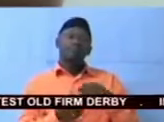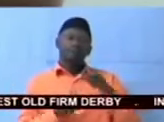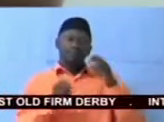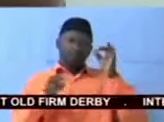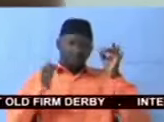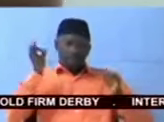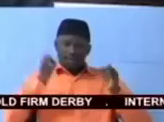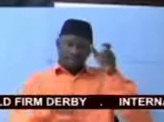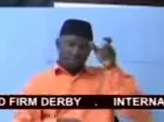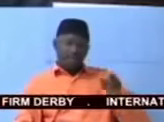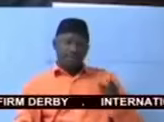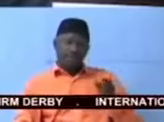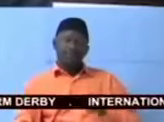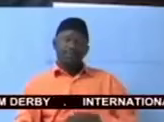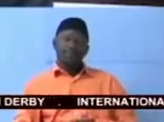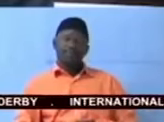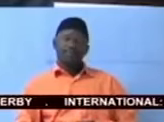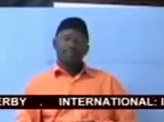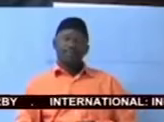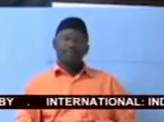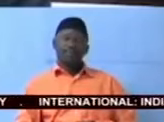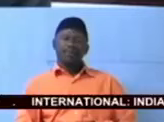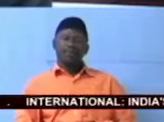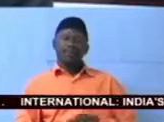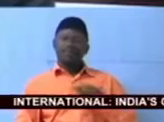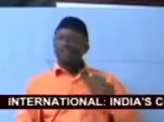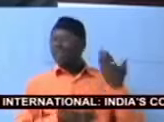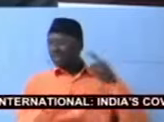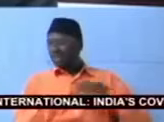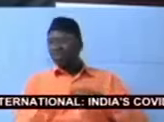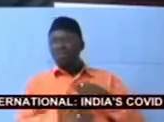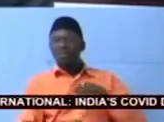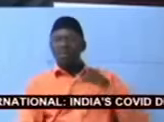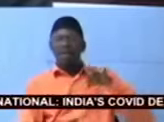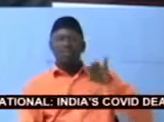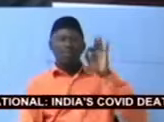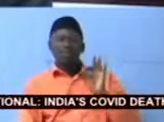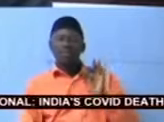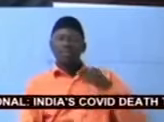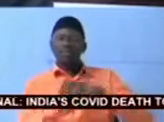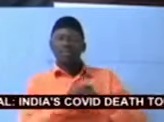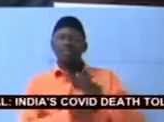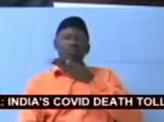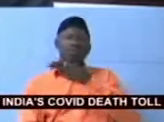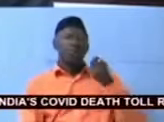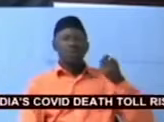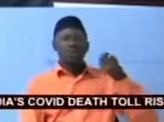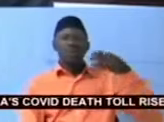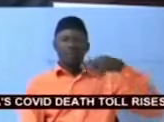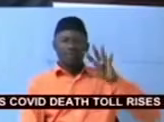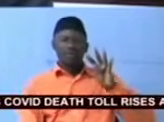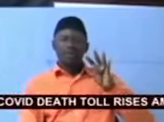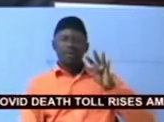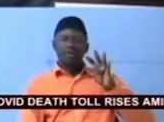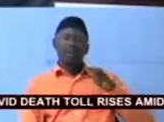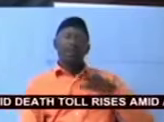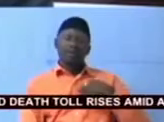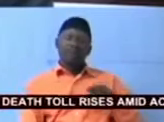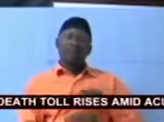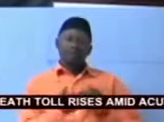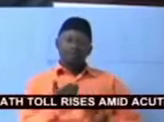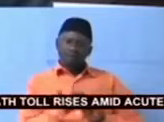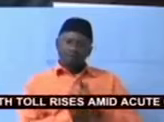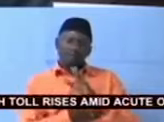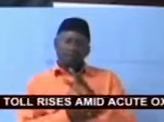magistrate? I was appointed in 2014. Ñu ma defal atum 2014, and I was posted to Kanifin